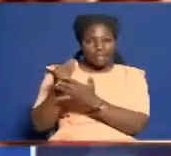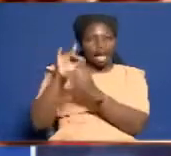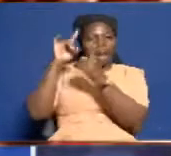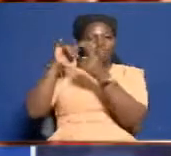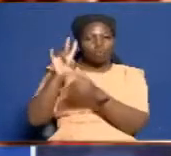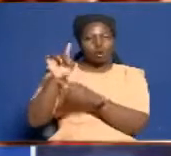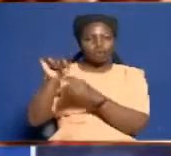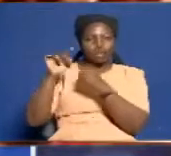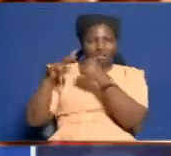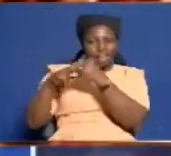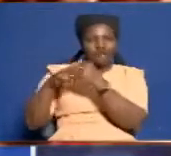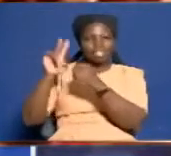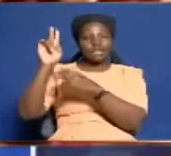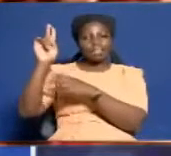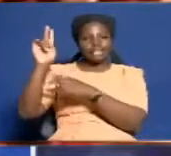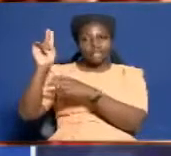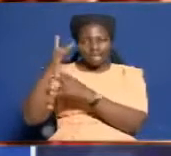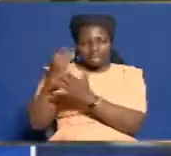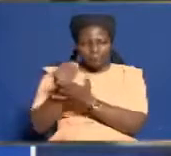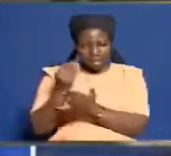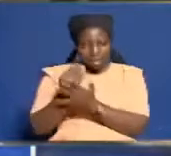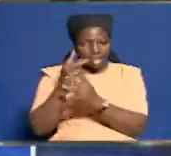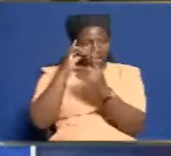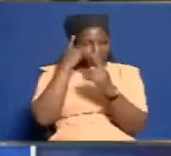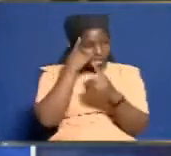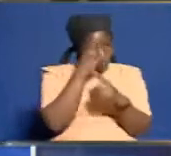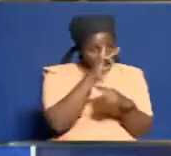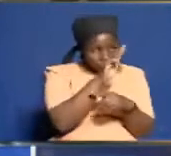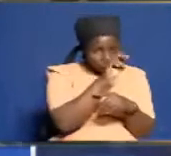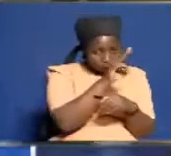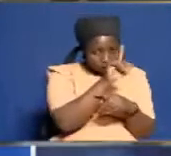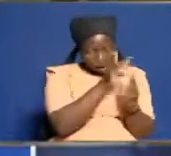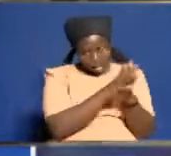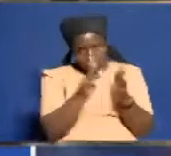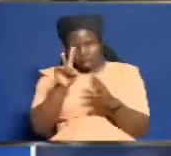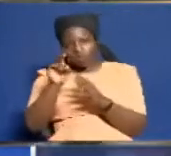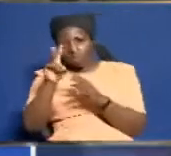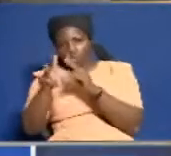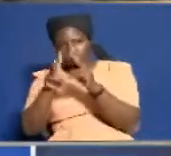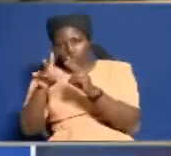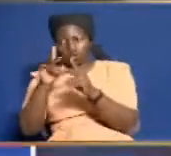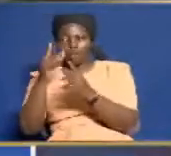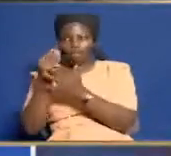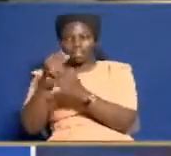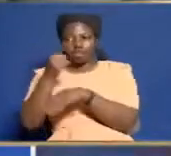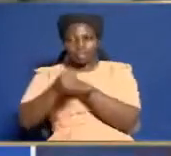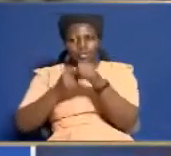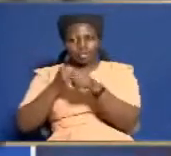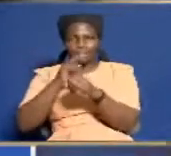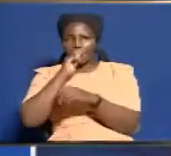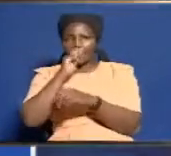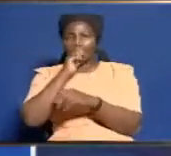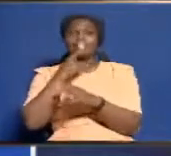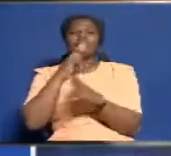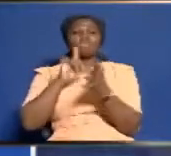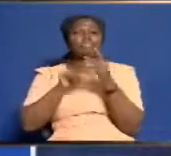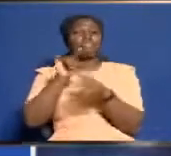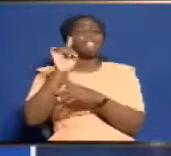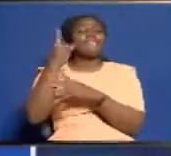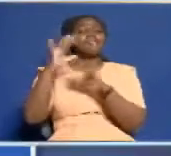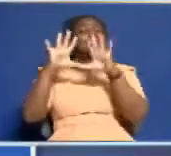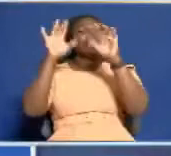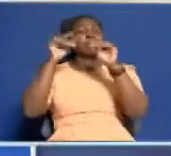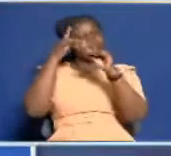1.7 trillion Kenyan shillings for the 2021-2022 financial year. Tanzania says this will be the first budget for